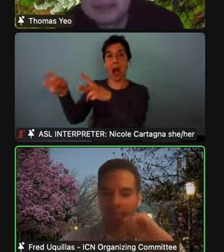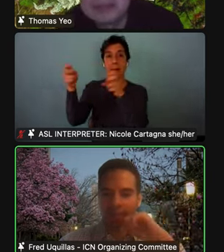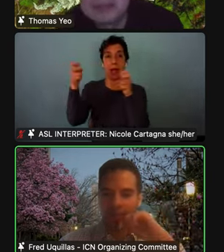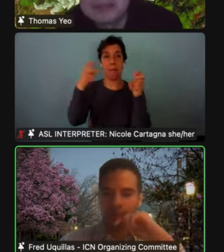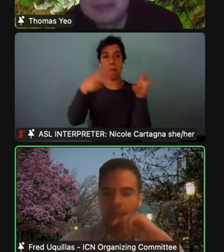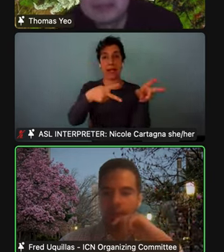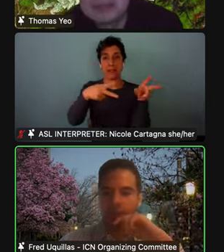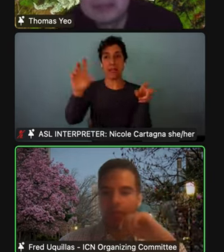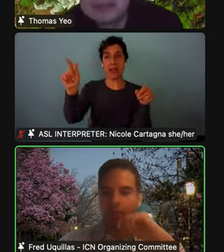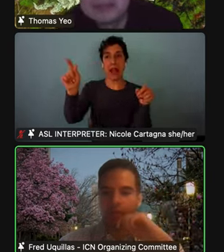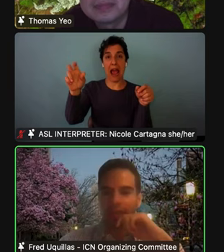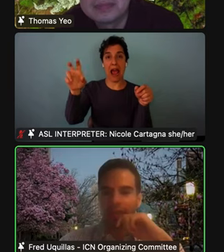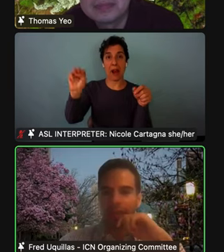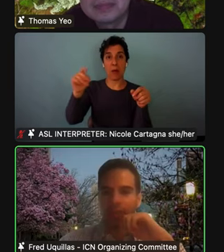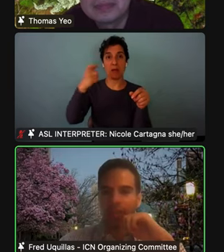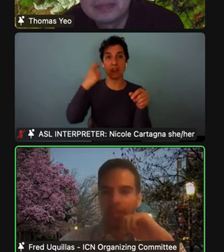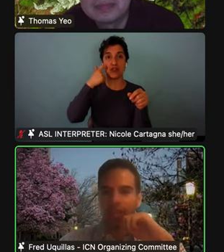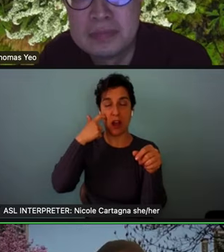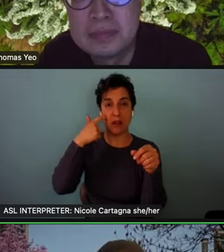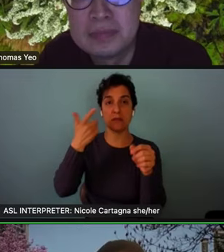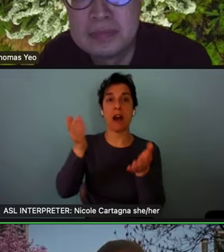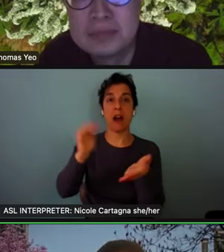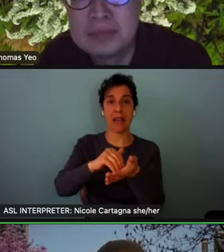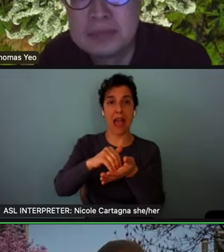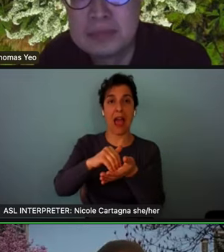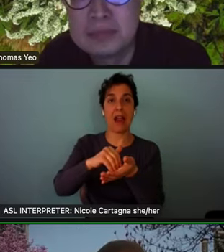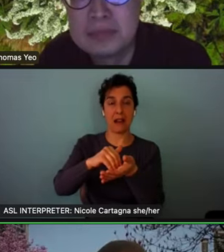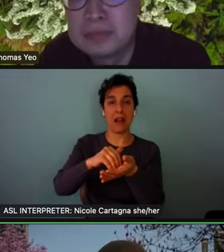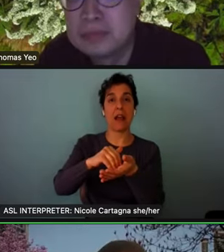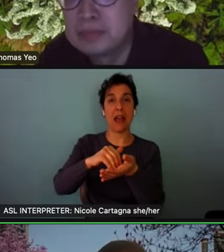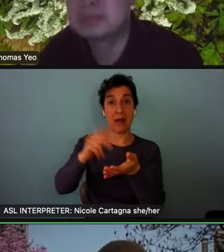again, just in case. And we will see everybody there.